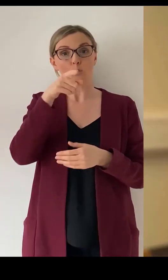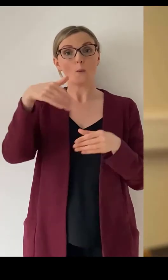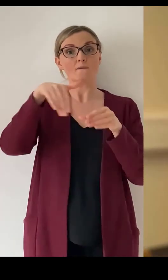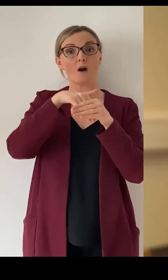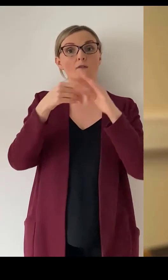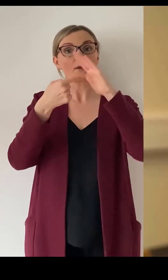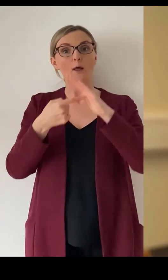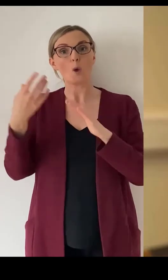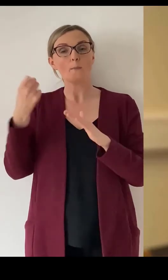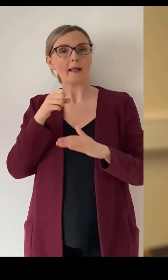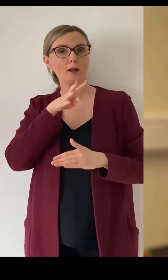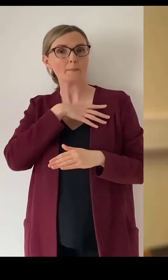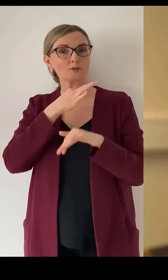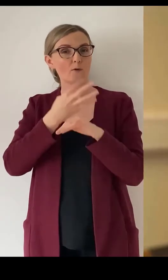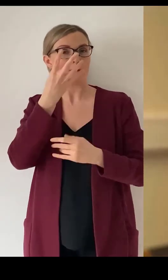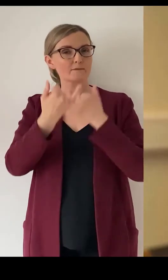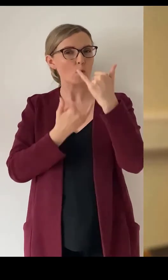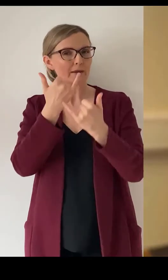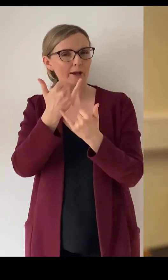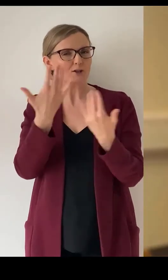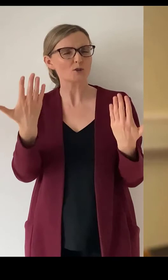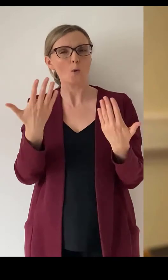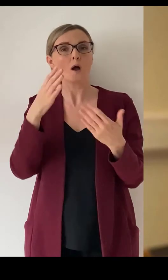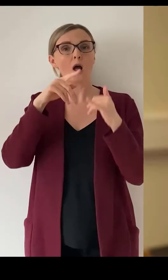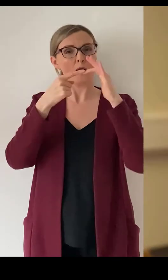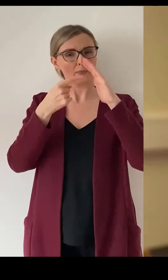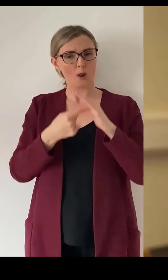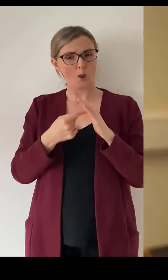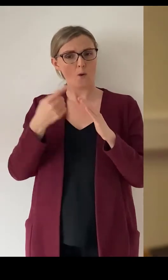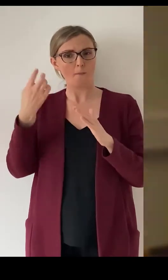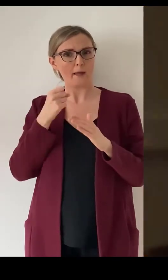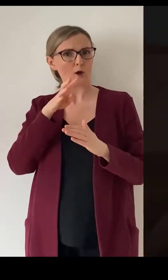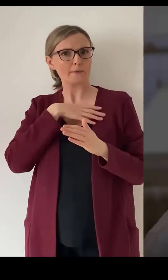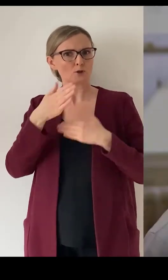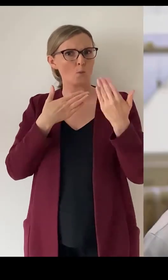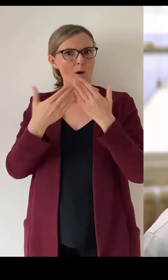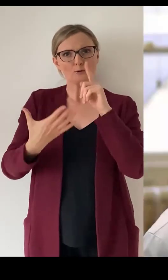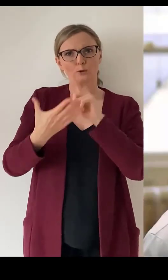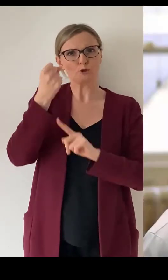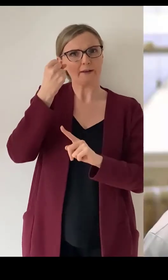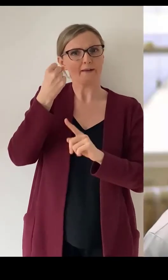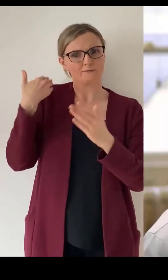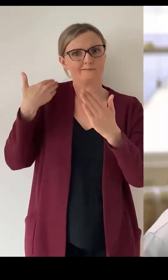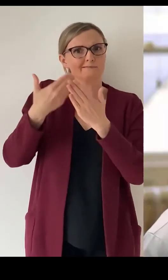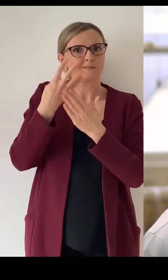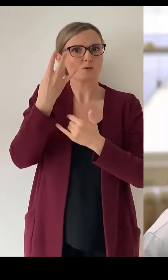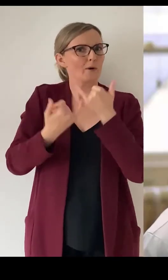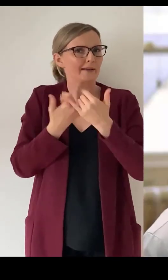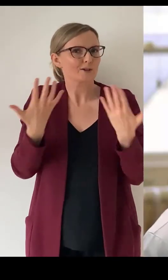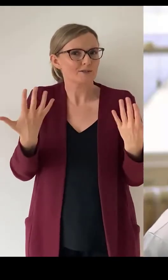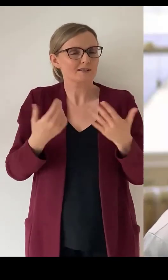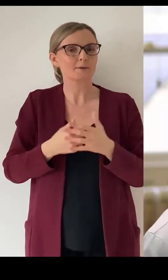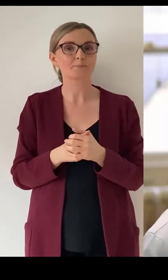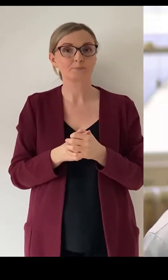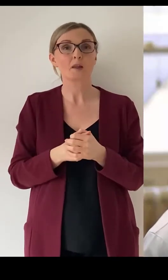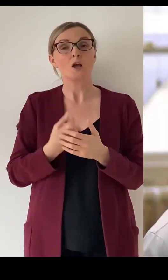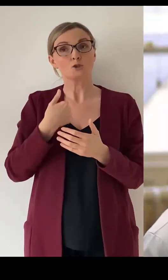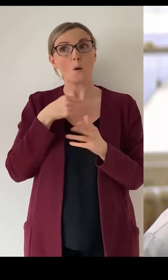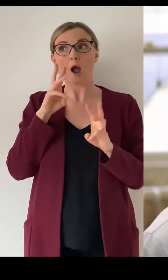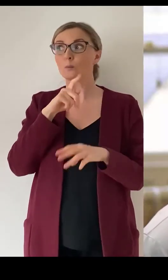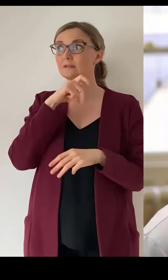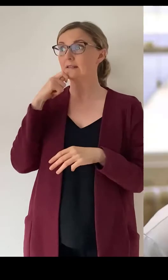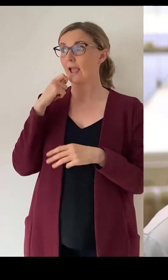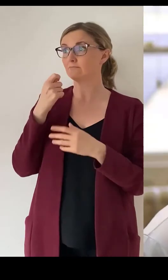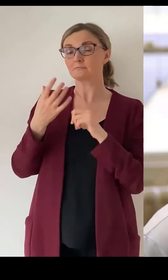years. Tell us about what got achieved over the 4 years. I would argue that the Commission achieved quite a lot.